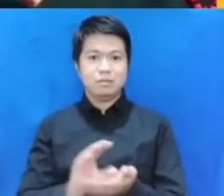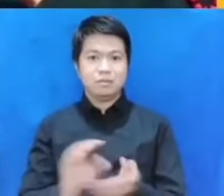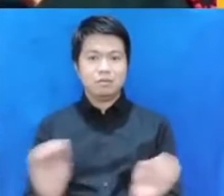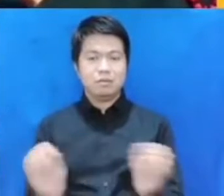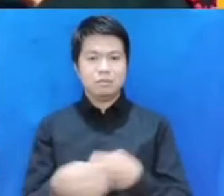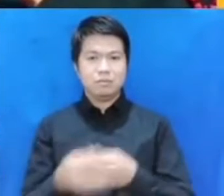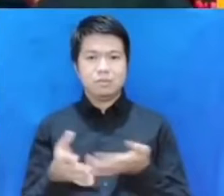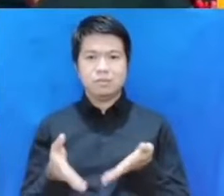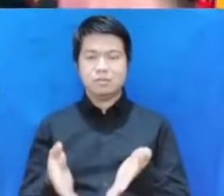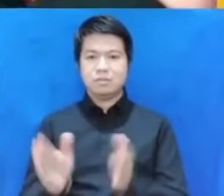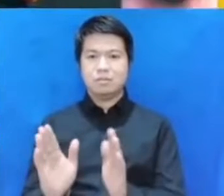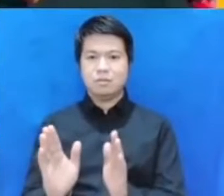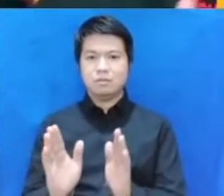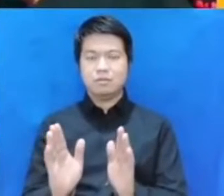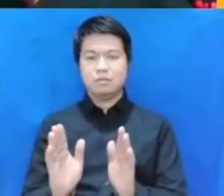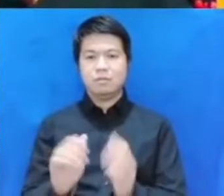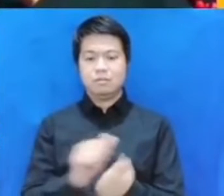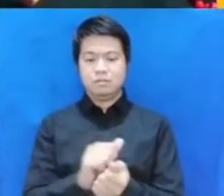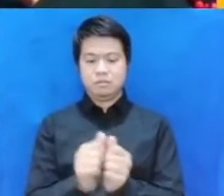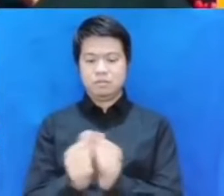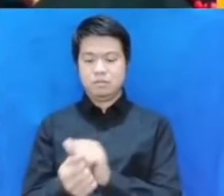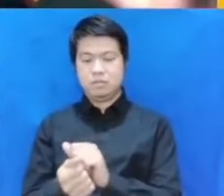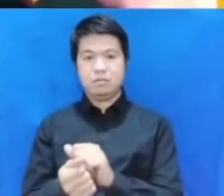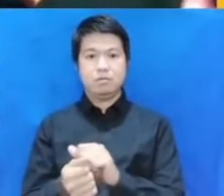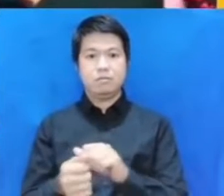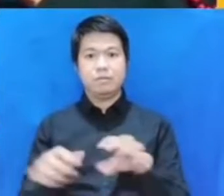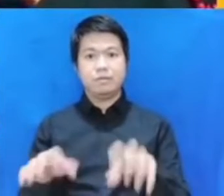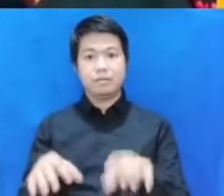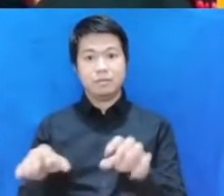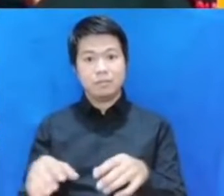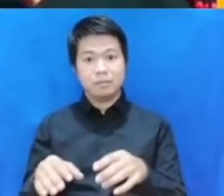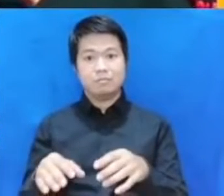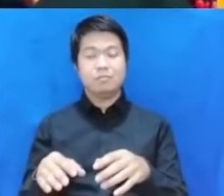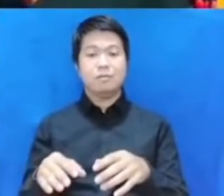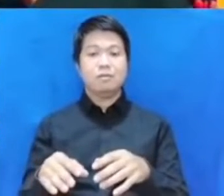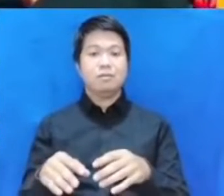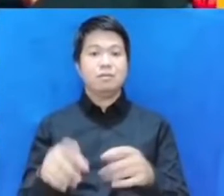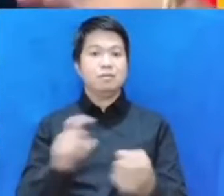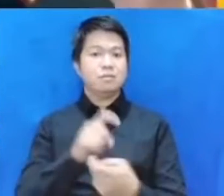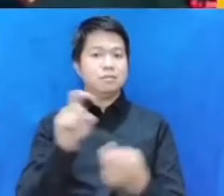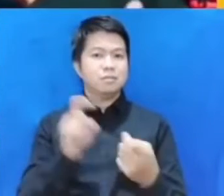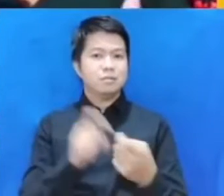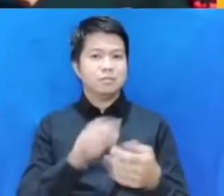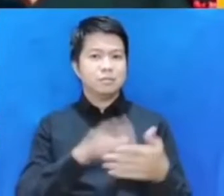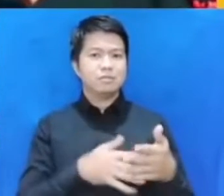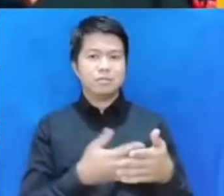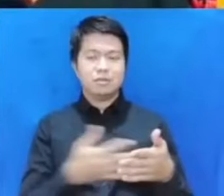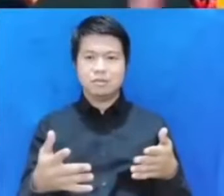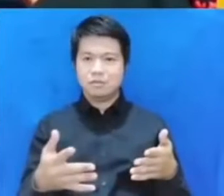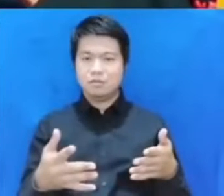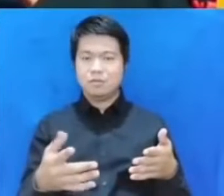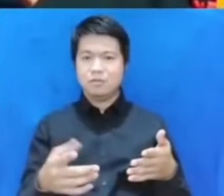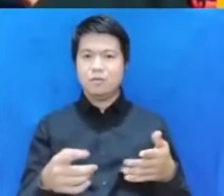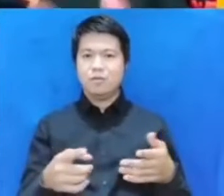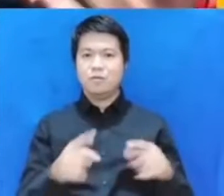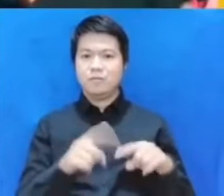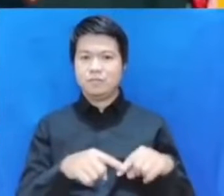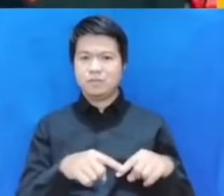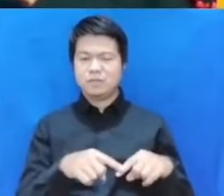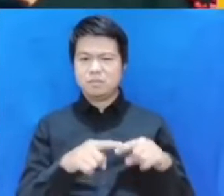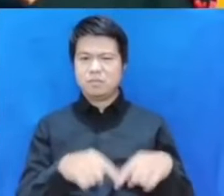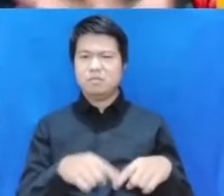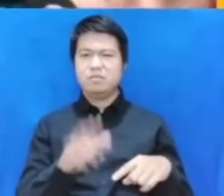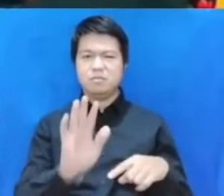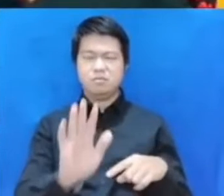of activities on these phases, specifically the schedule, based on your context and situation,